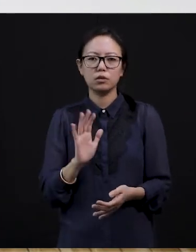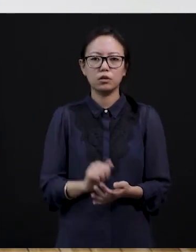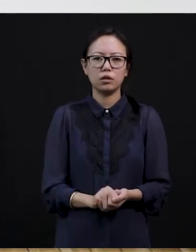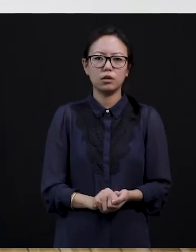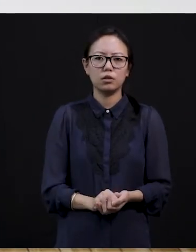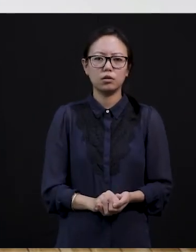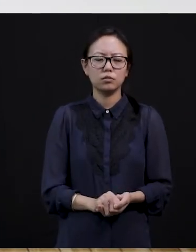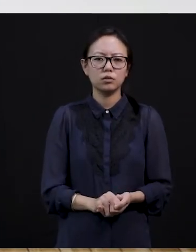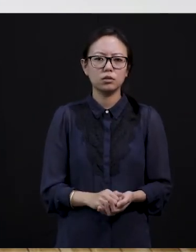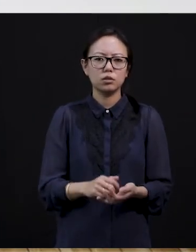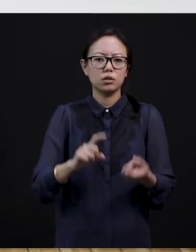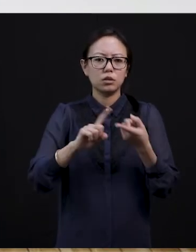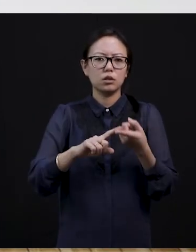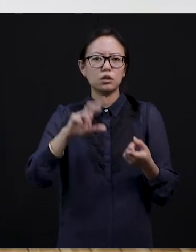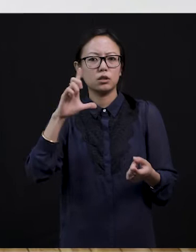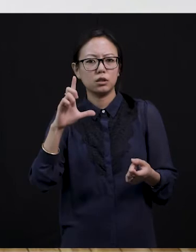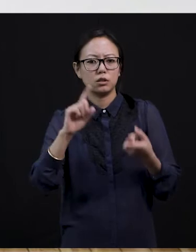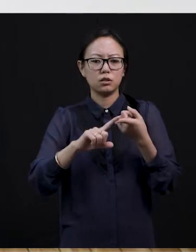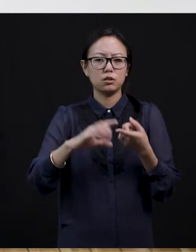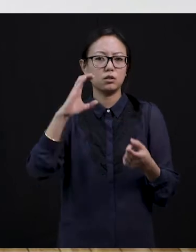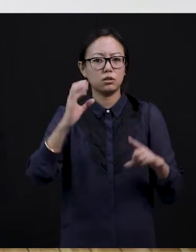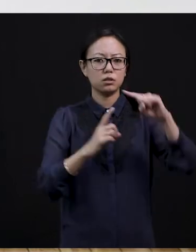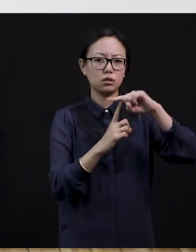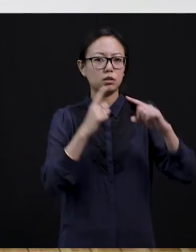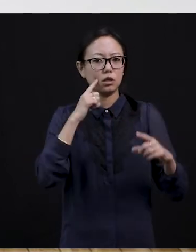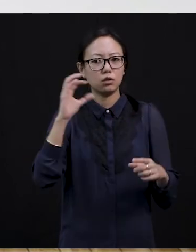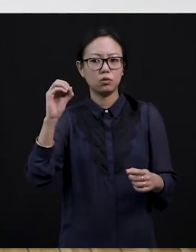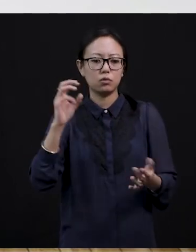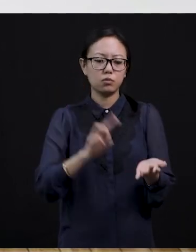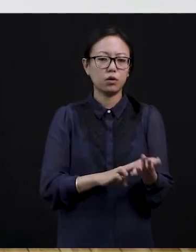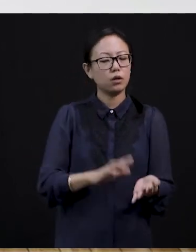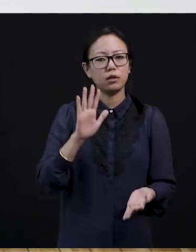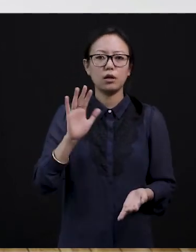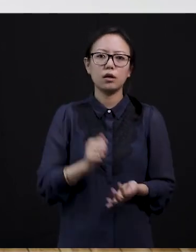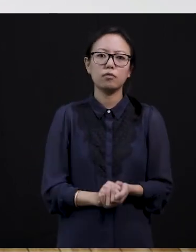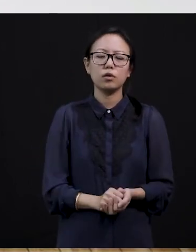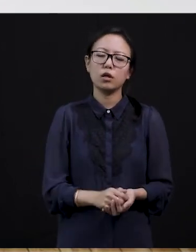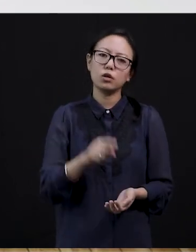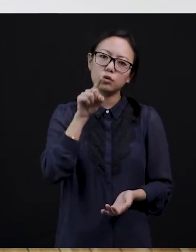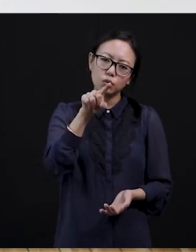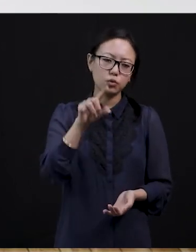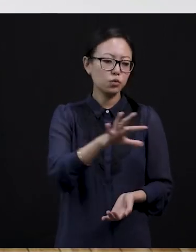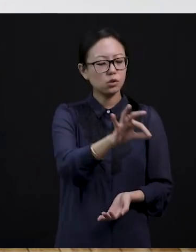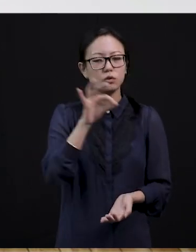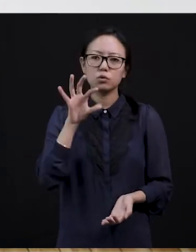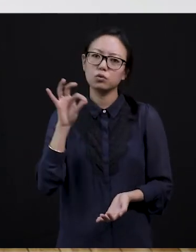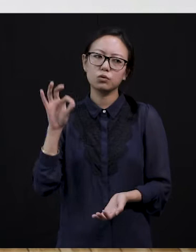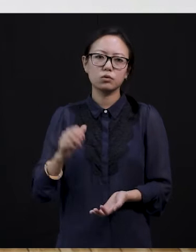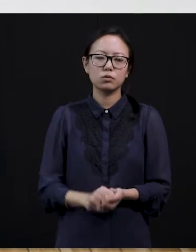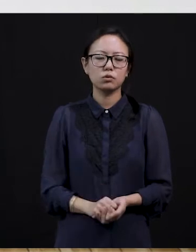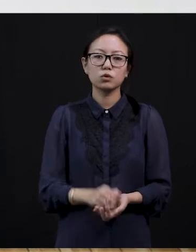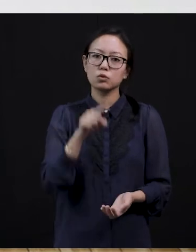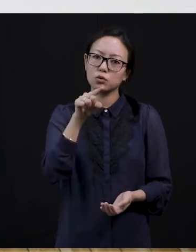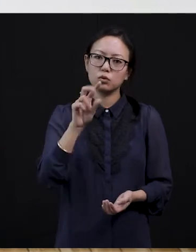for elections. You give them the vote if your country allows you that right to vote. You vote for them because